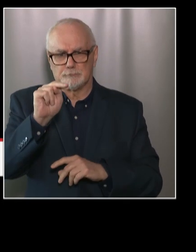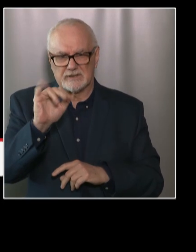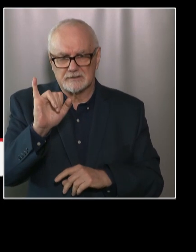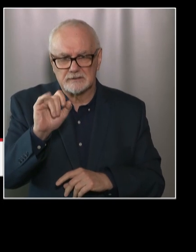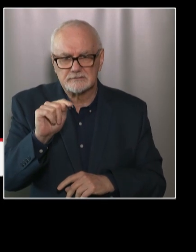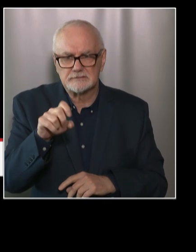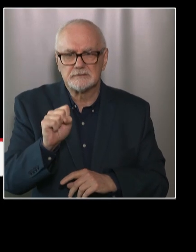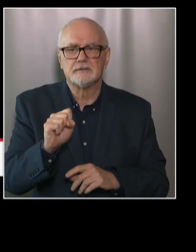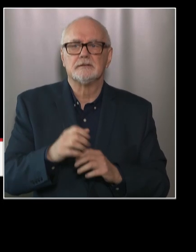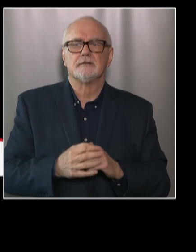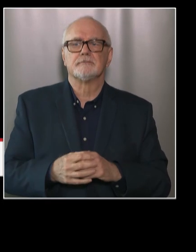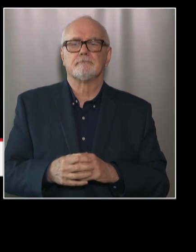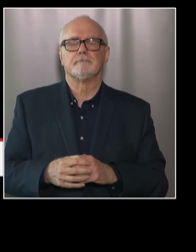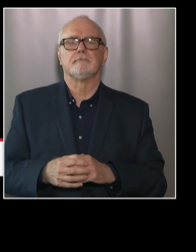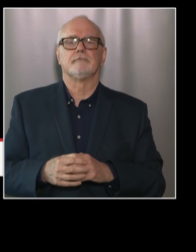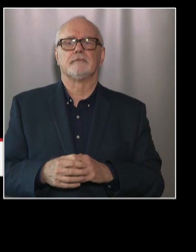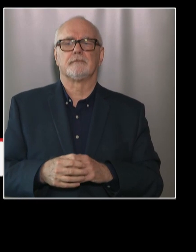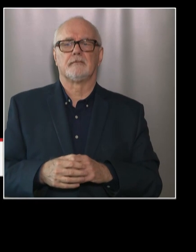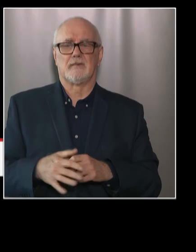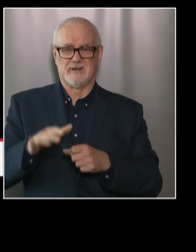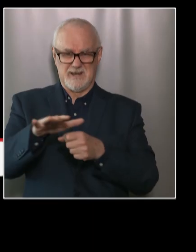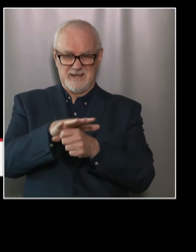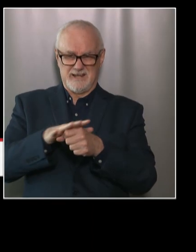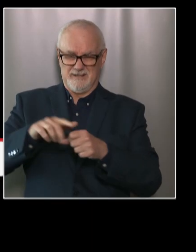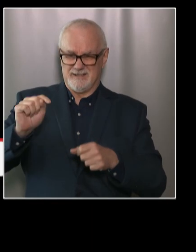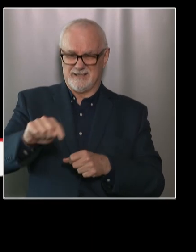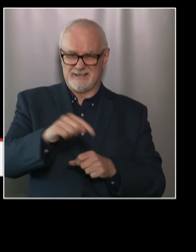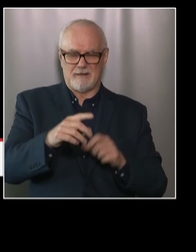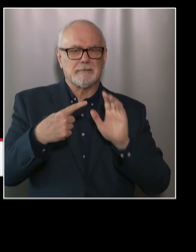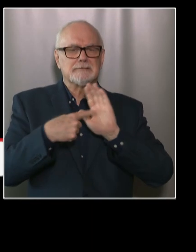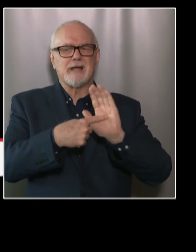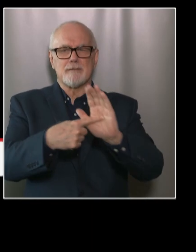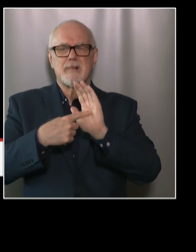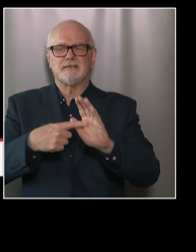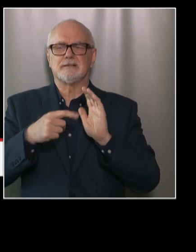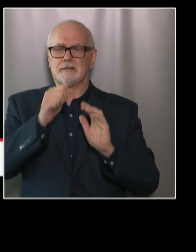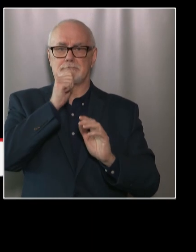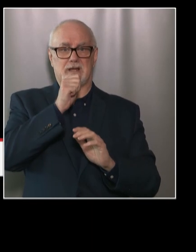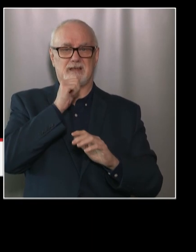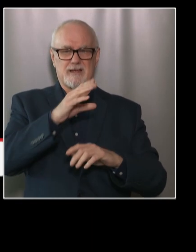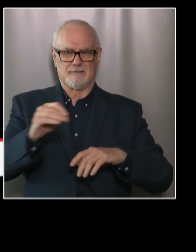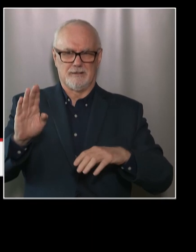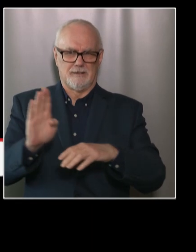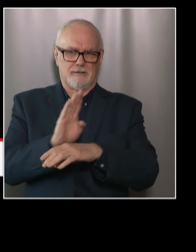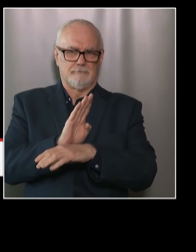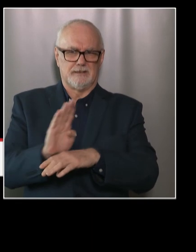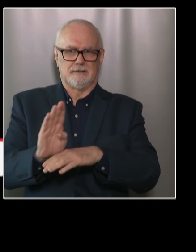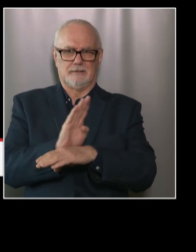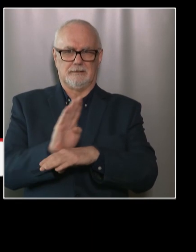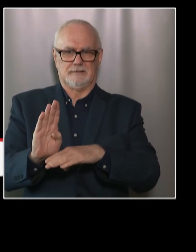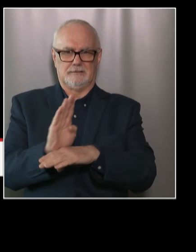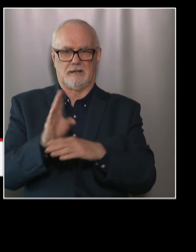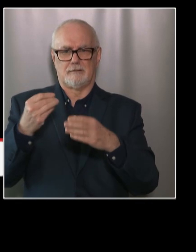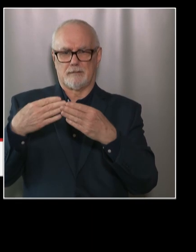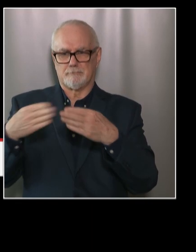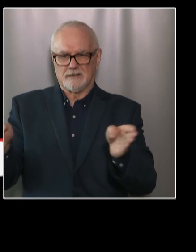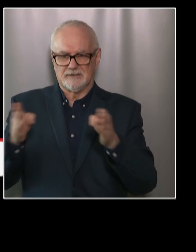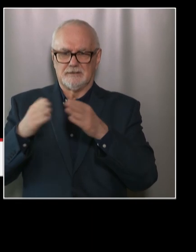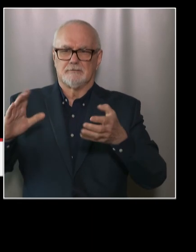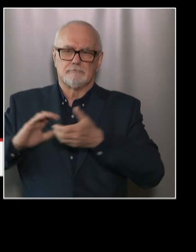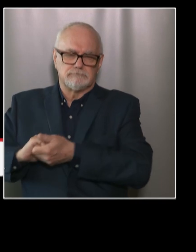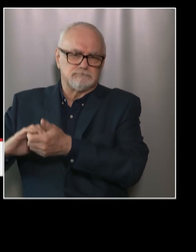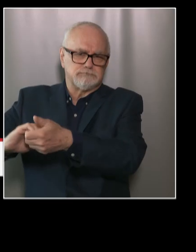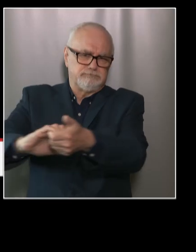The Reservoir District is a great example of a public-private partnership that is committed to deliver the district's vision to provide needed